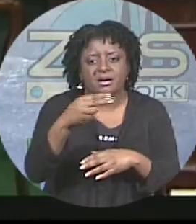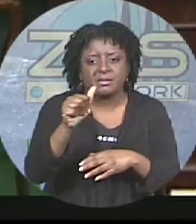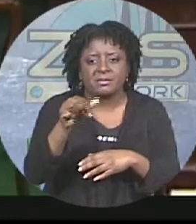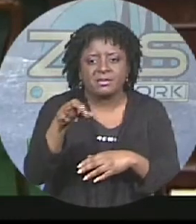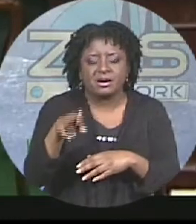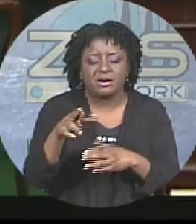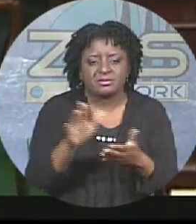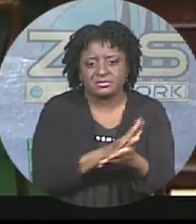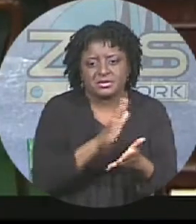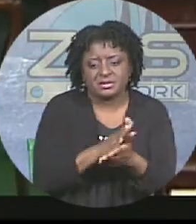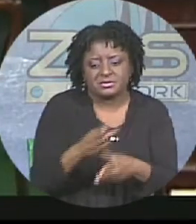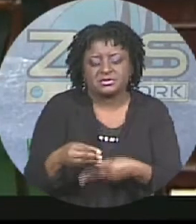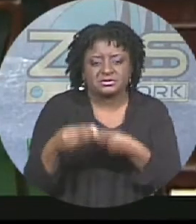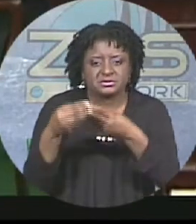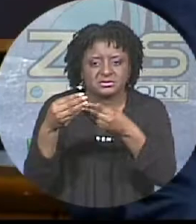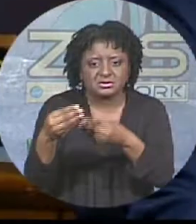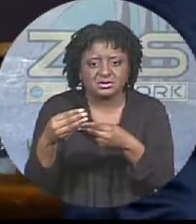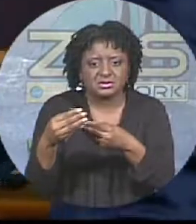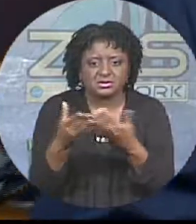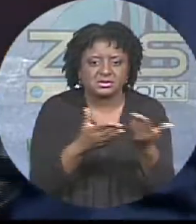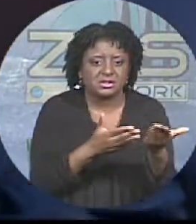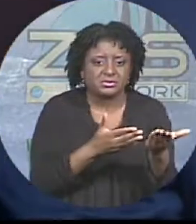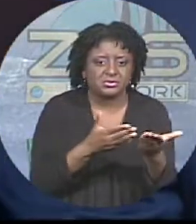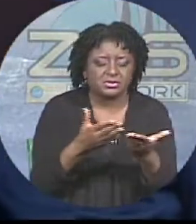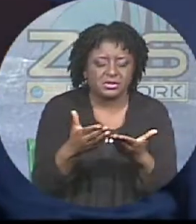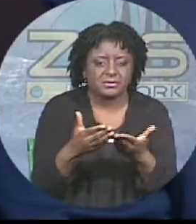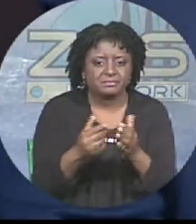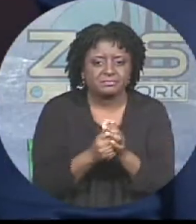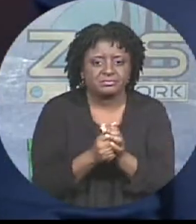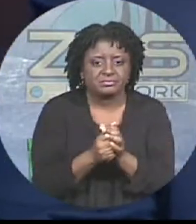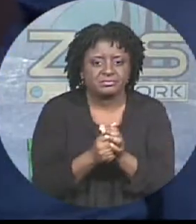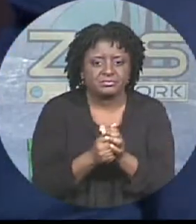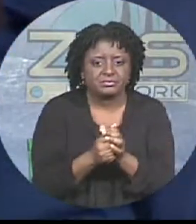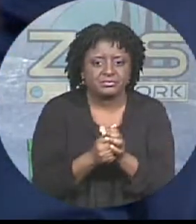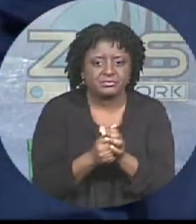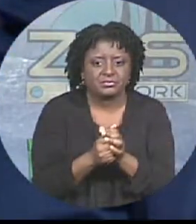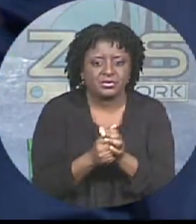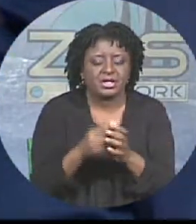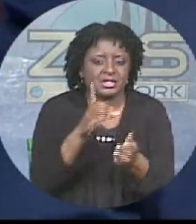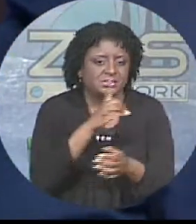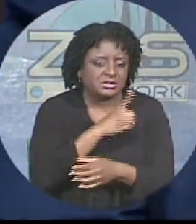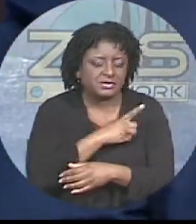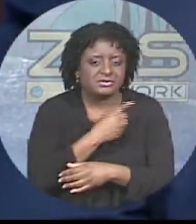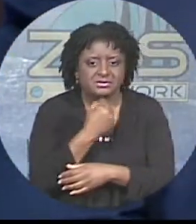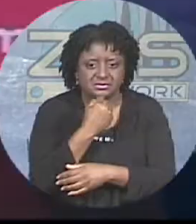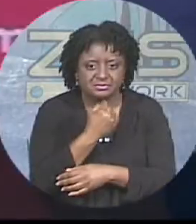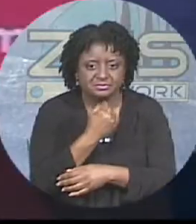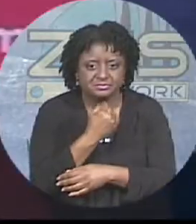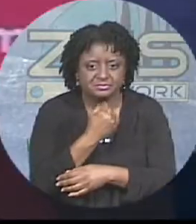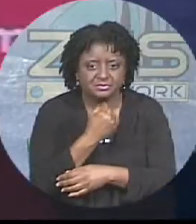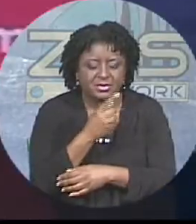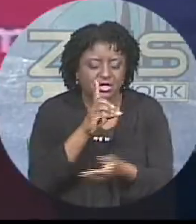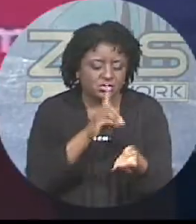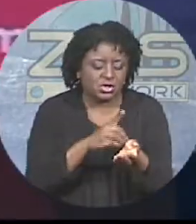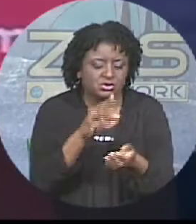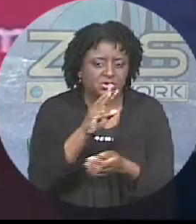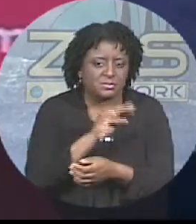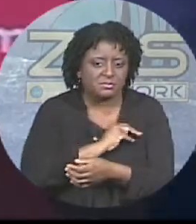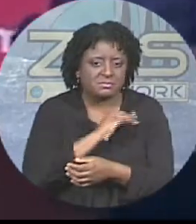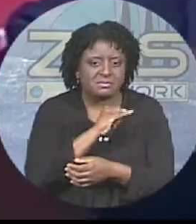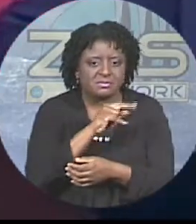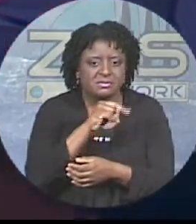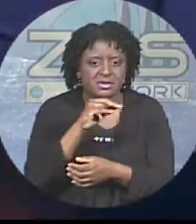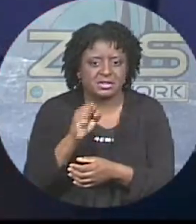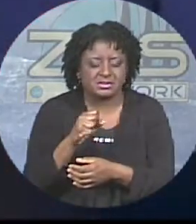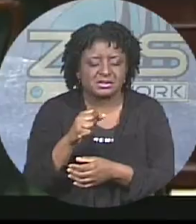from the House of Assembly when the details of the project were presented. In a statement, Davis indicated that Dr. Hubert Minnis has left